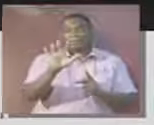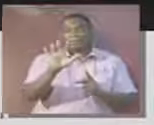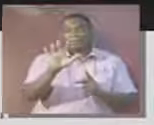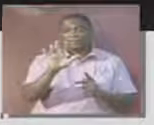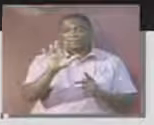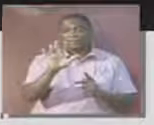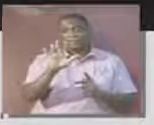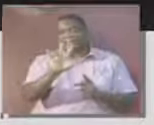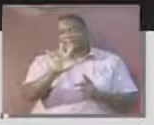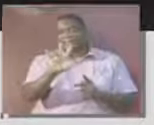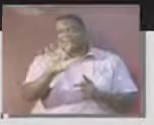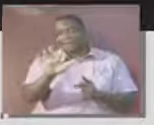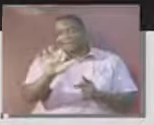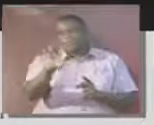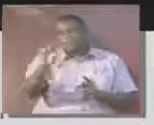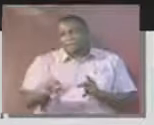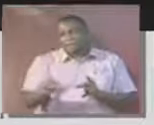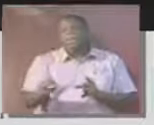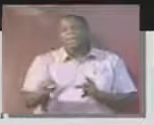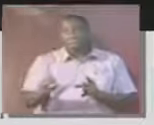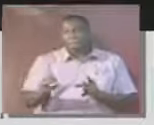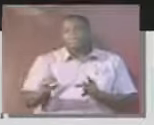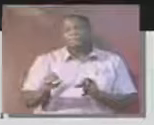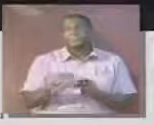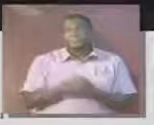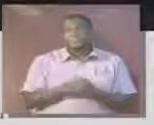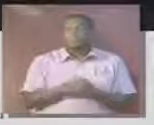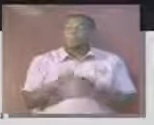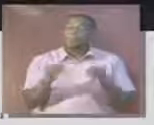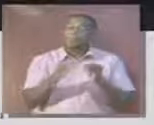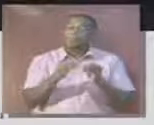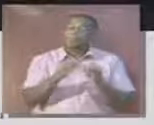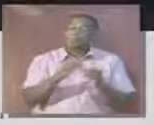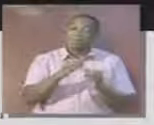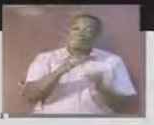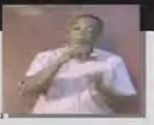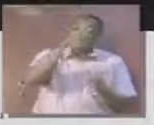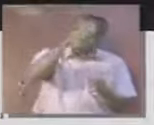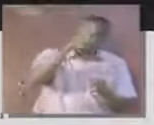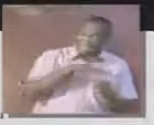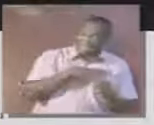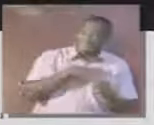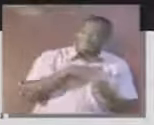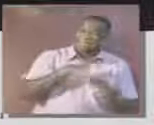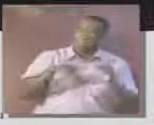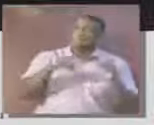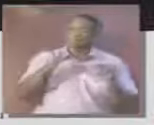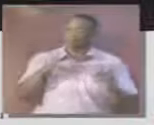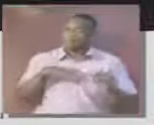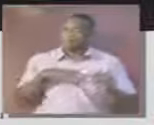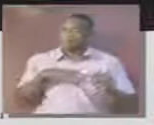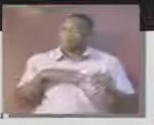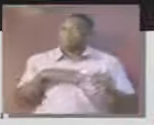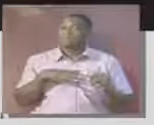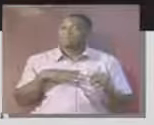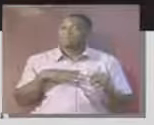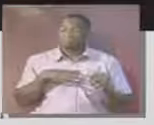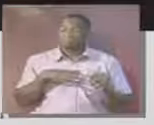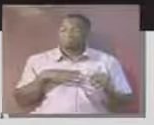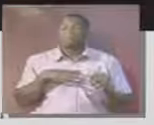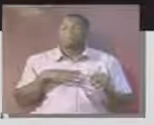55% is a little more skewed towards the males and females. The overall number of positives